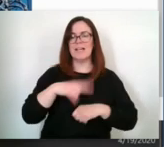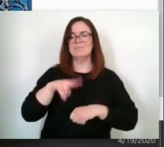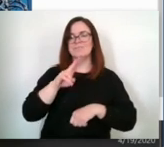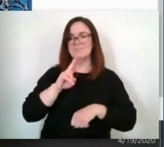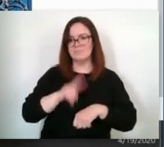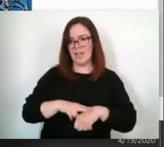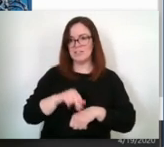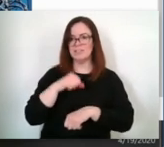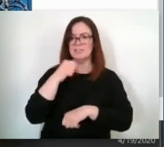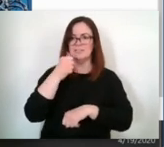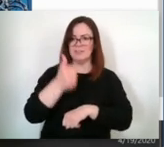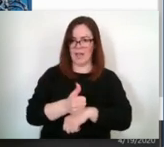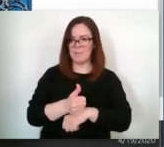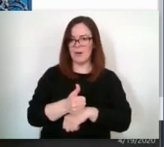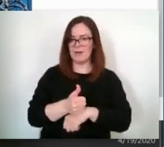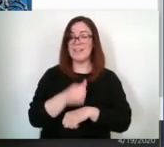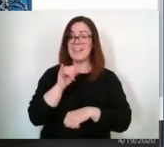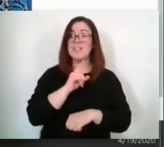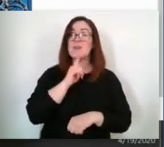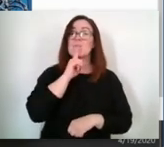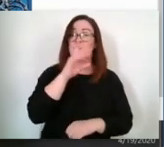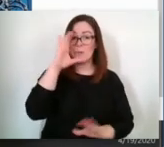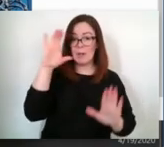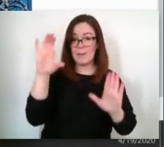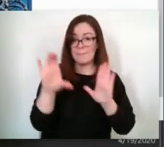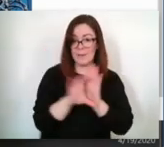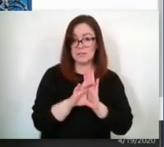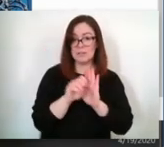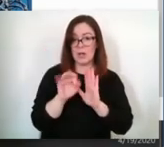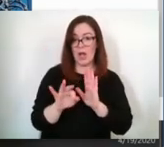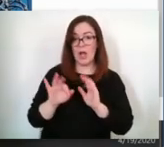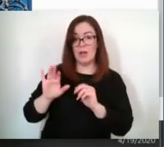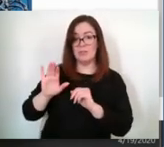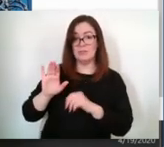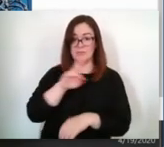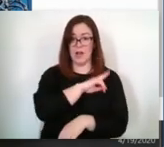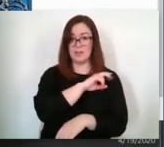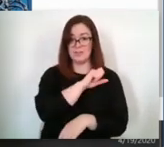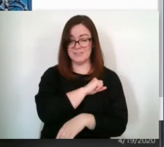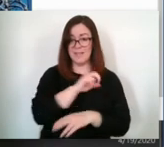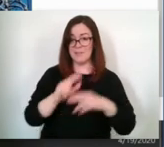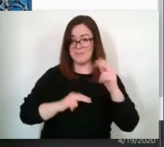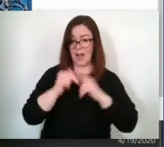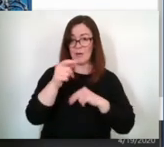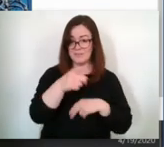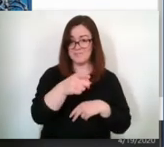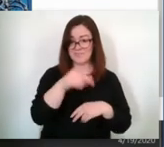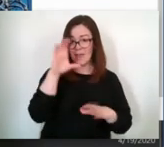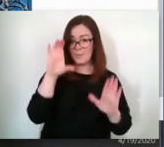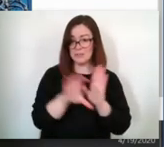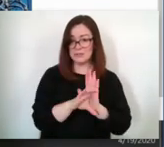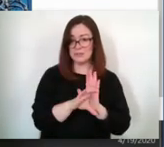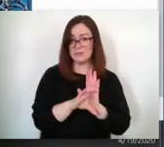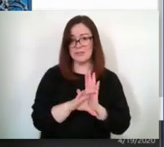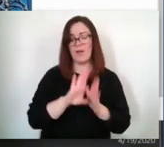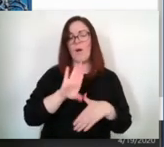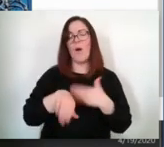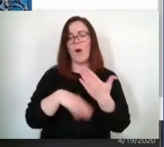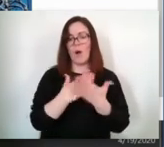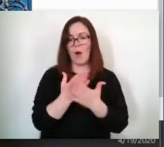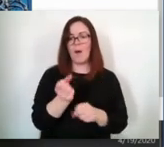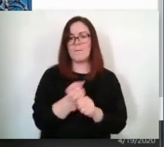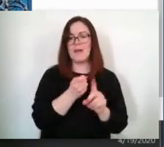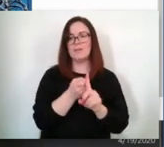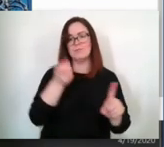this is a real life picture of the towers that he built. Just beautiful, all made from recycled